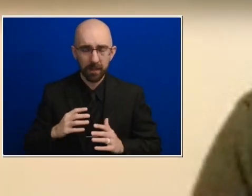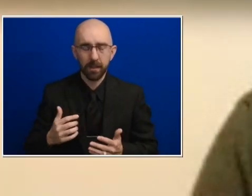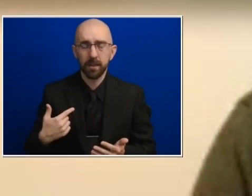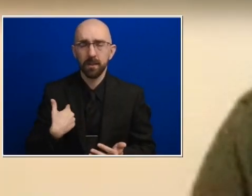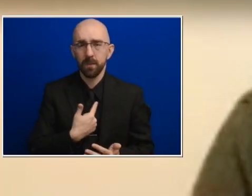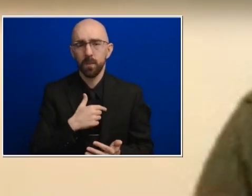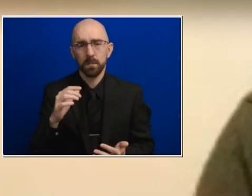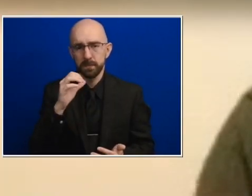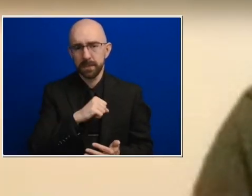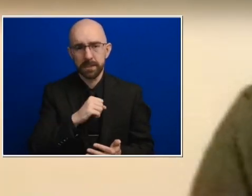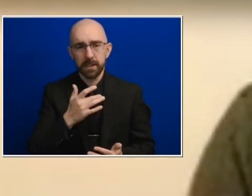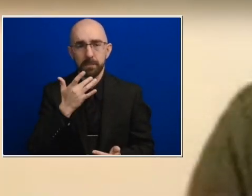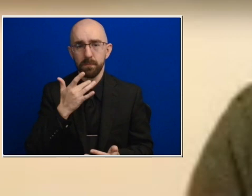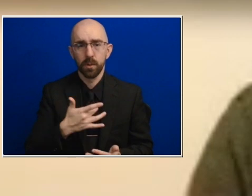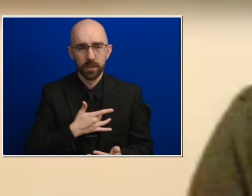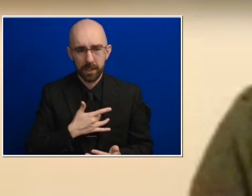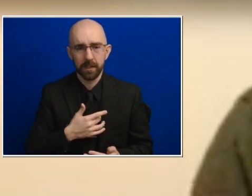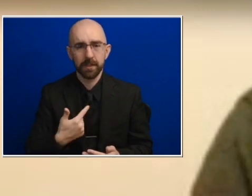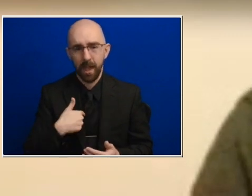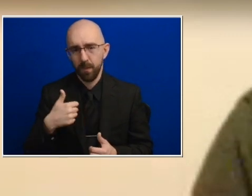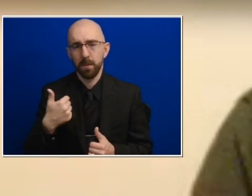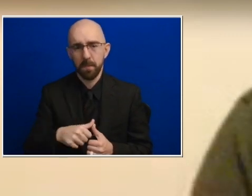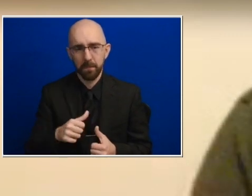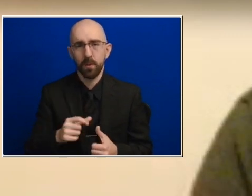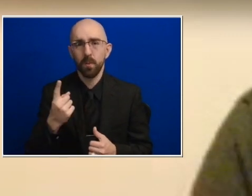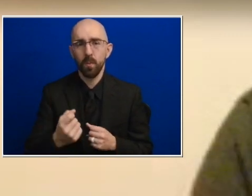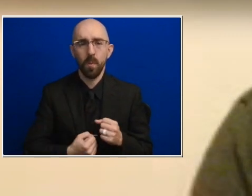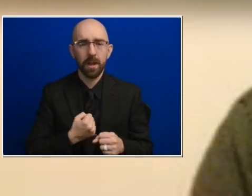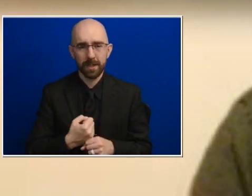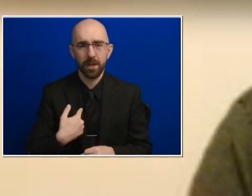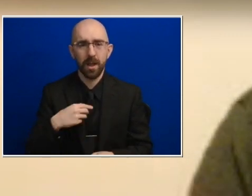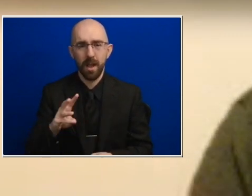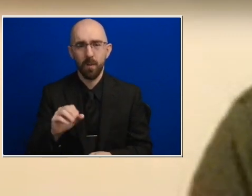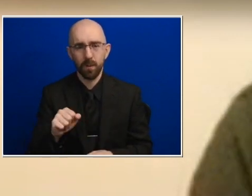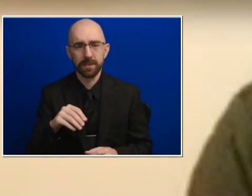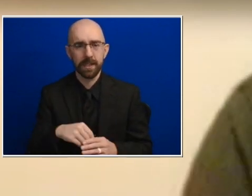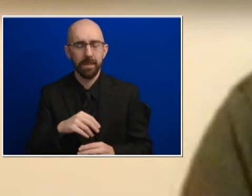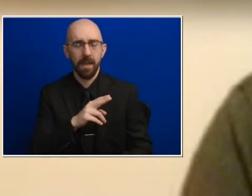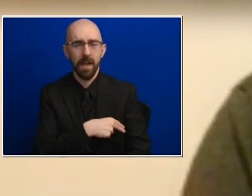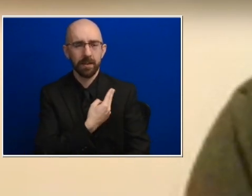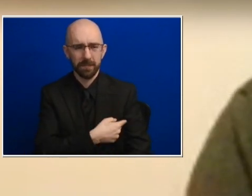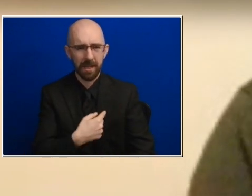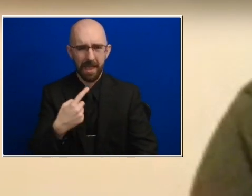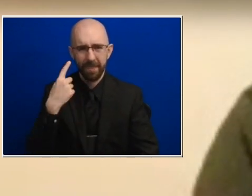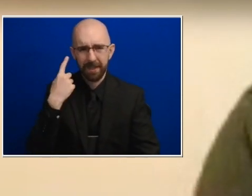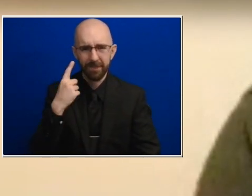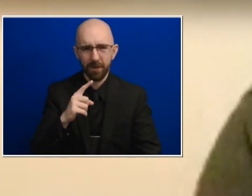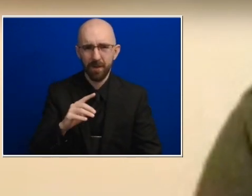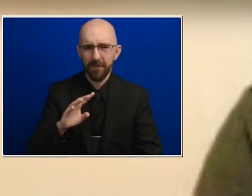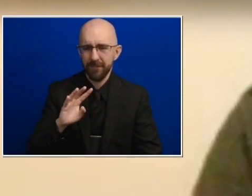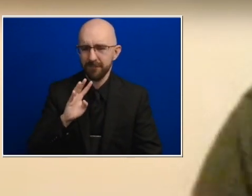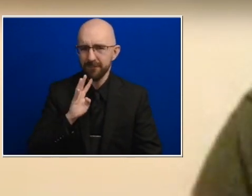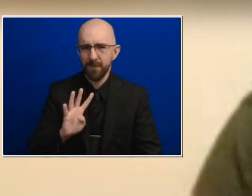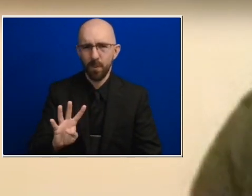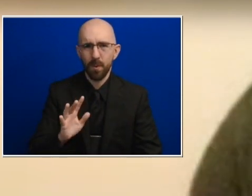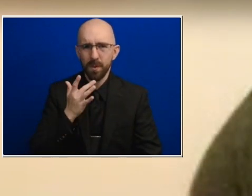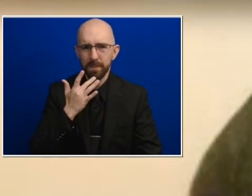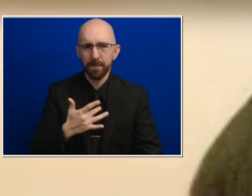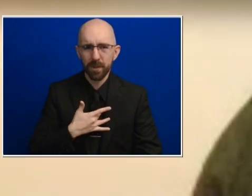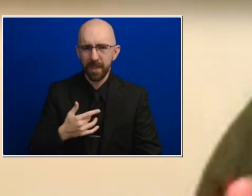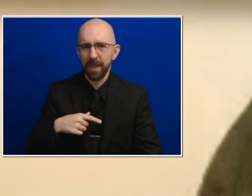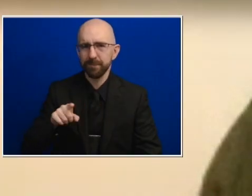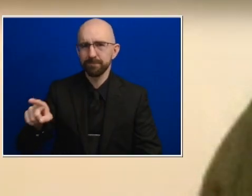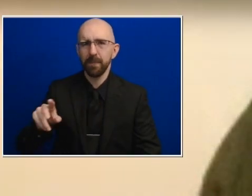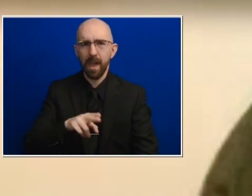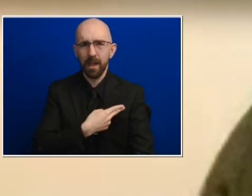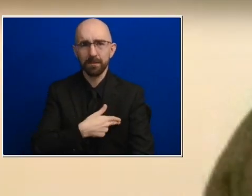we were missing birthdays. I remember one year I was in the hospital, I think it was for my 4th birthday, and my